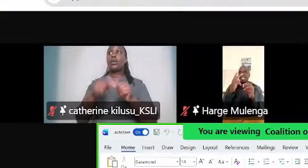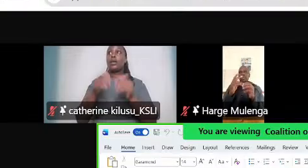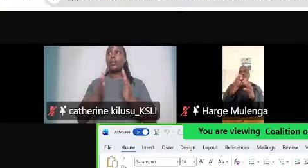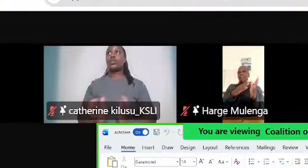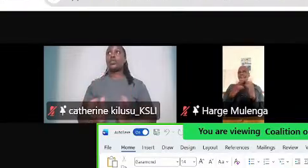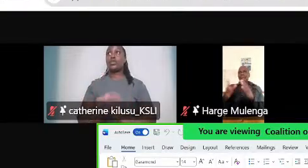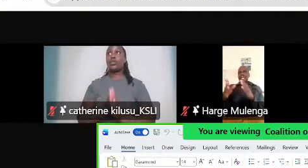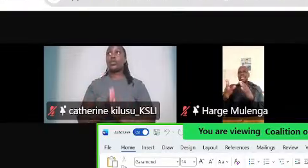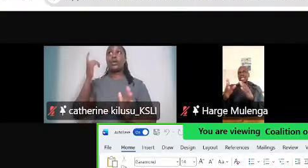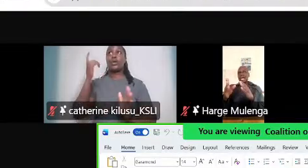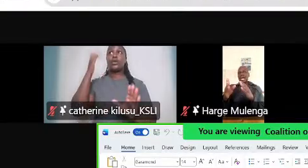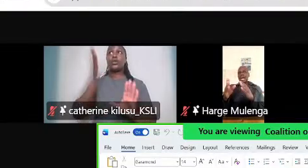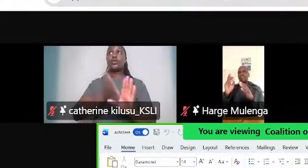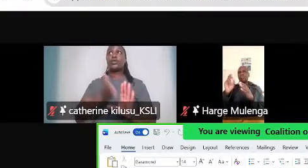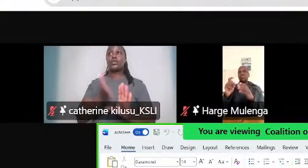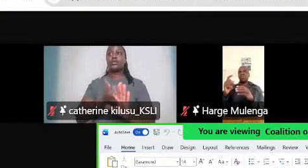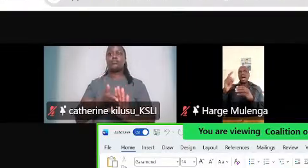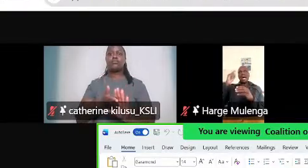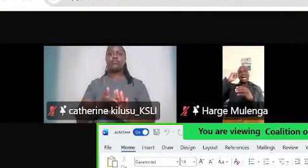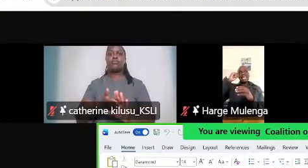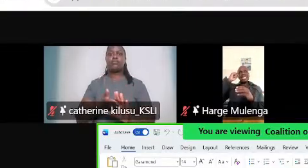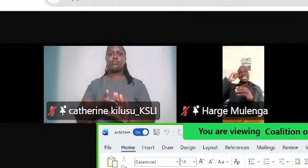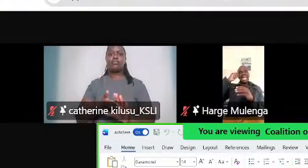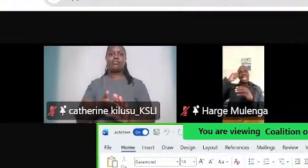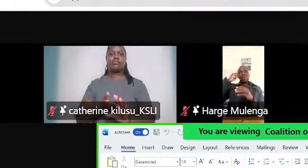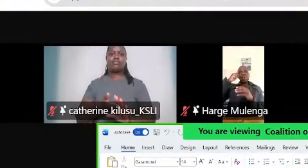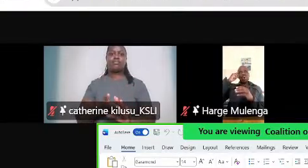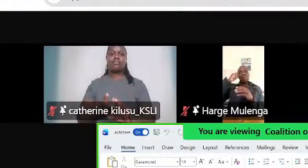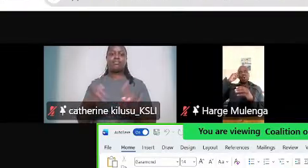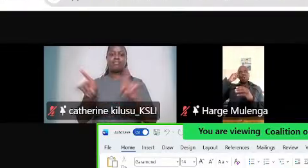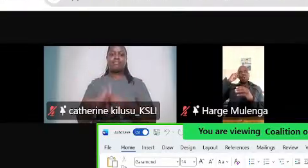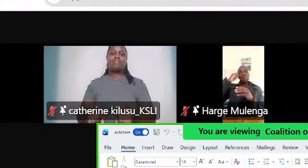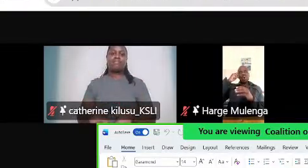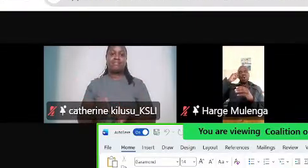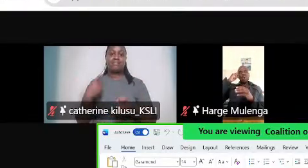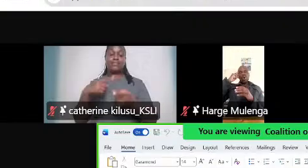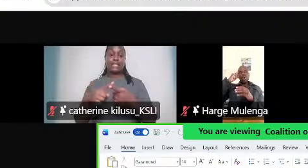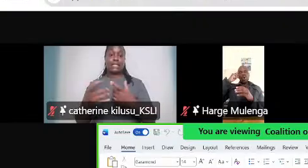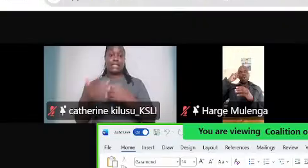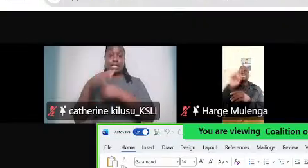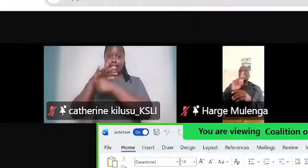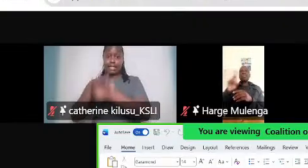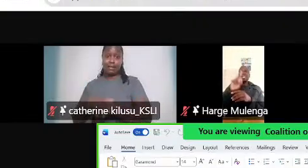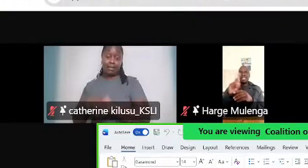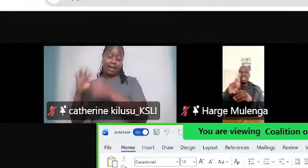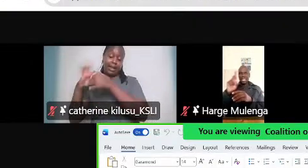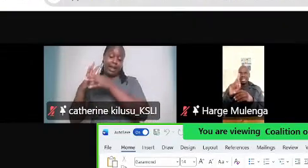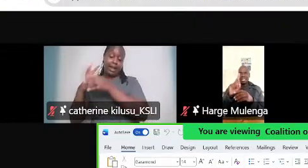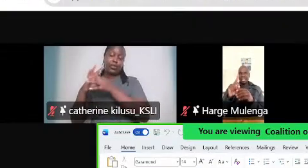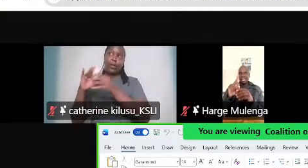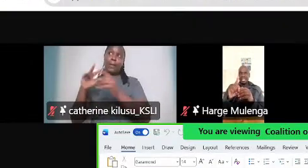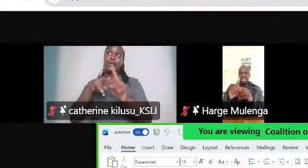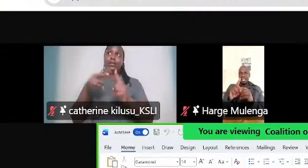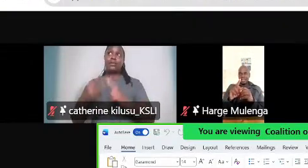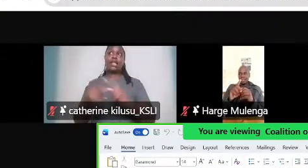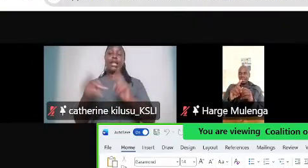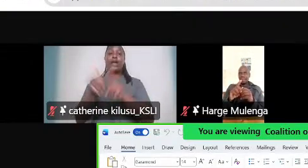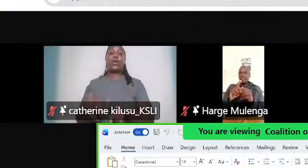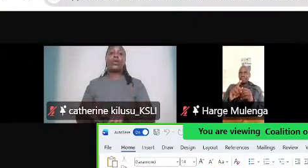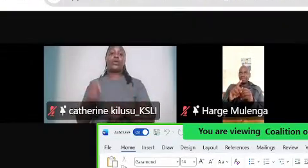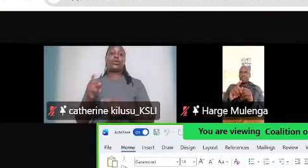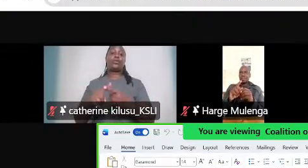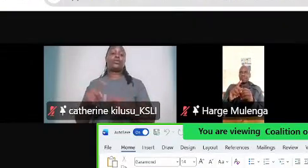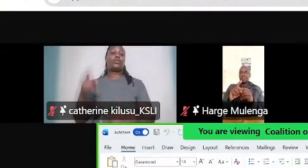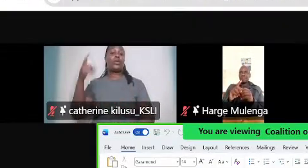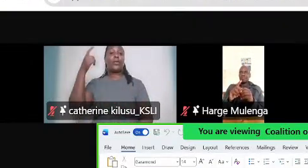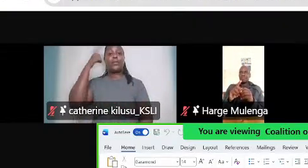disabilities, they face a lot of challenges. We have stigma and cultural perceptions, and mental